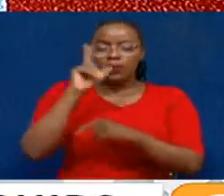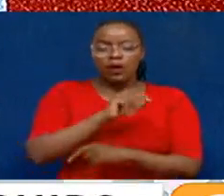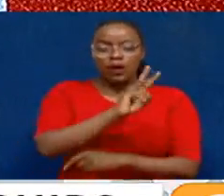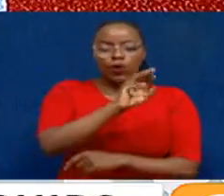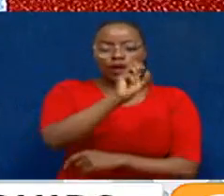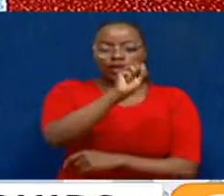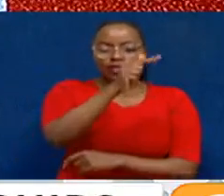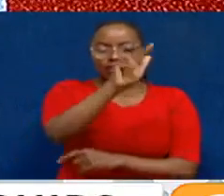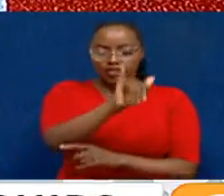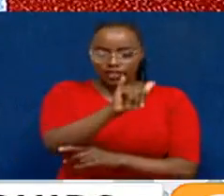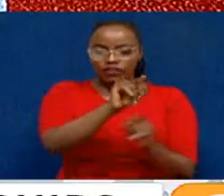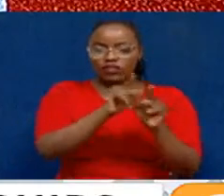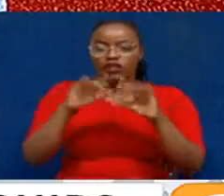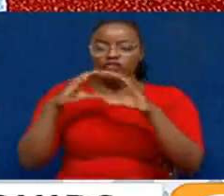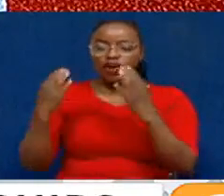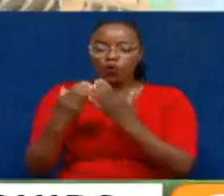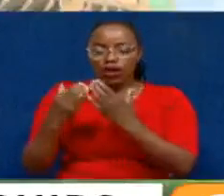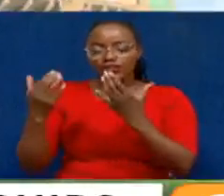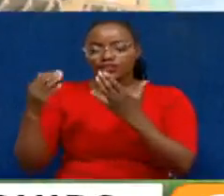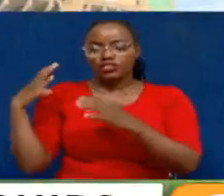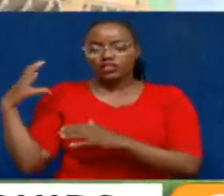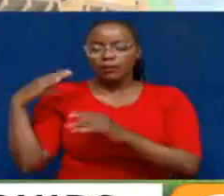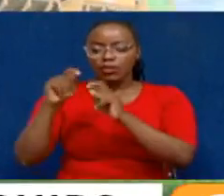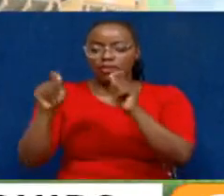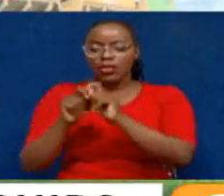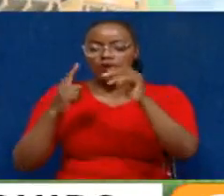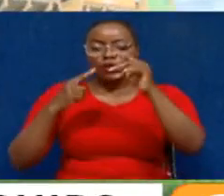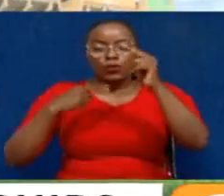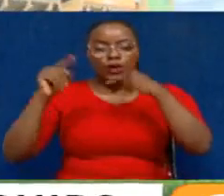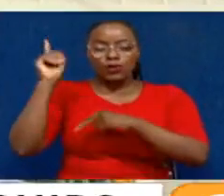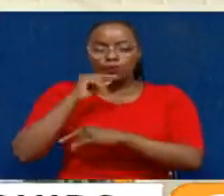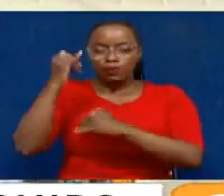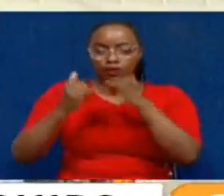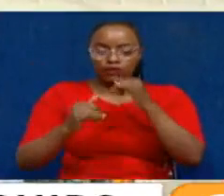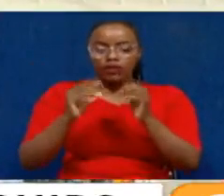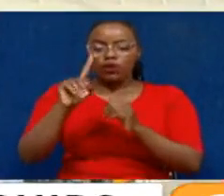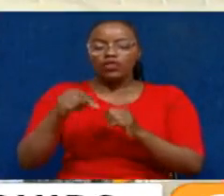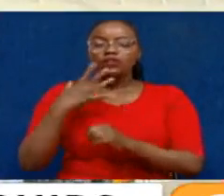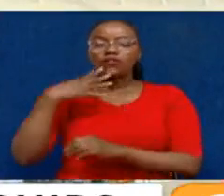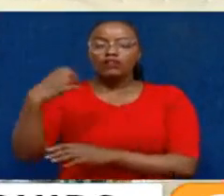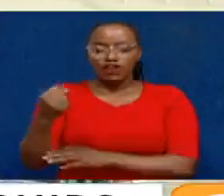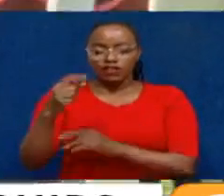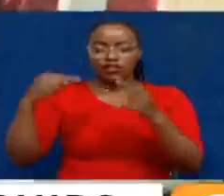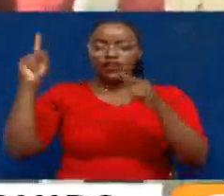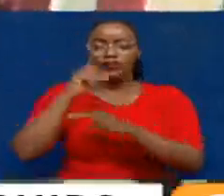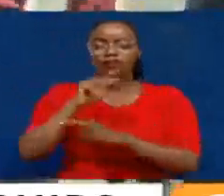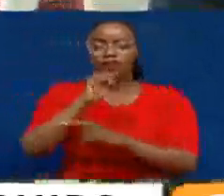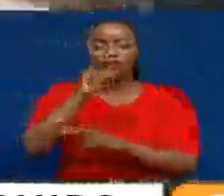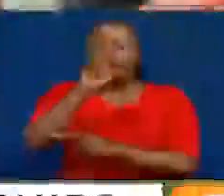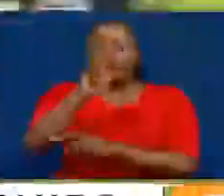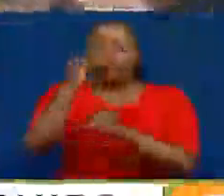Abraham Longosiwa. World champion Timothy Cheruiyot stormed through to the final of the 1500 meters after triumphing in the